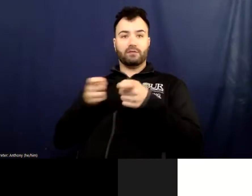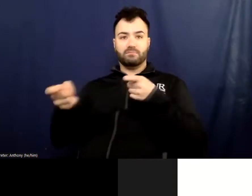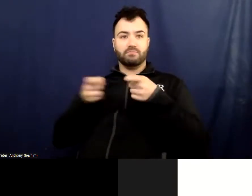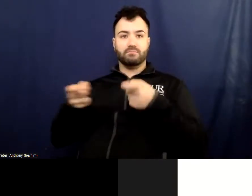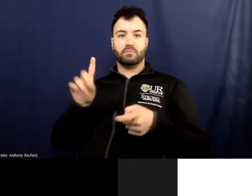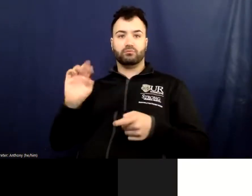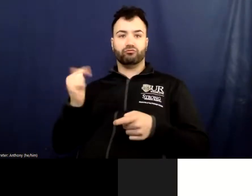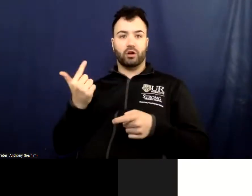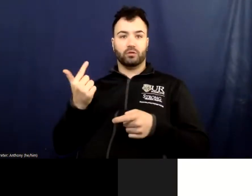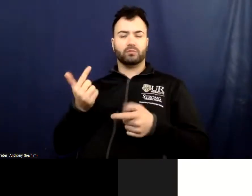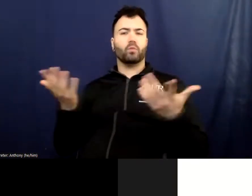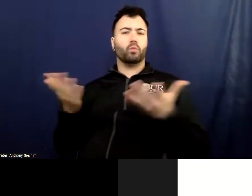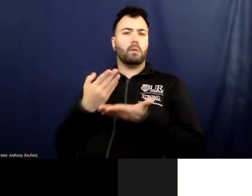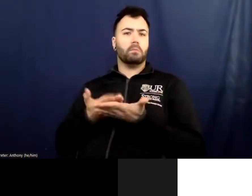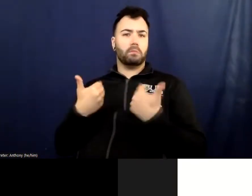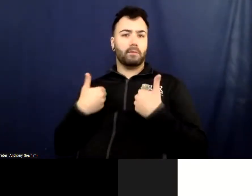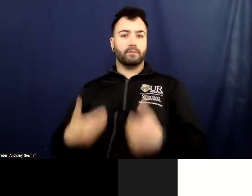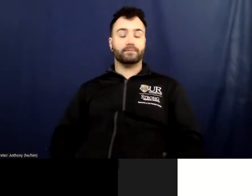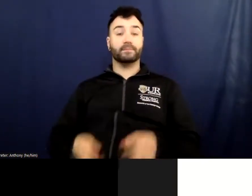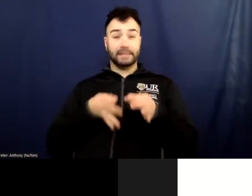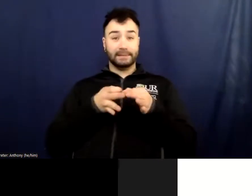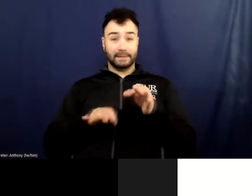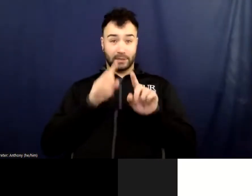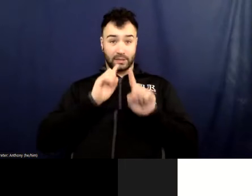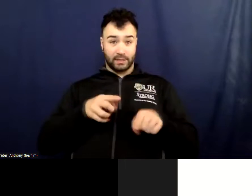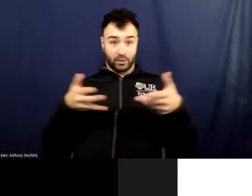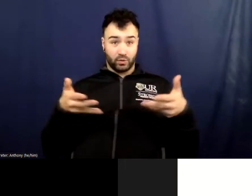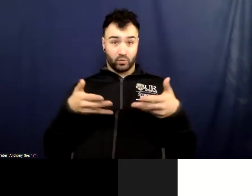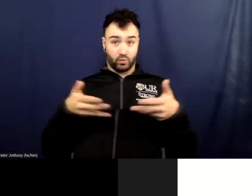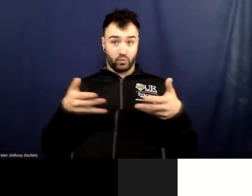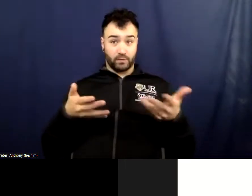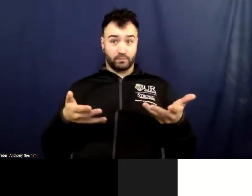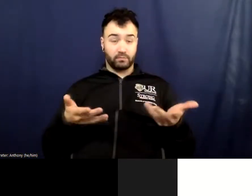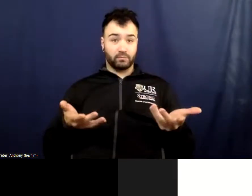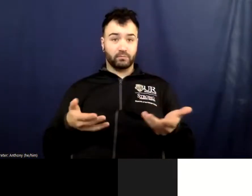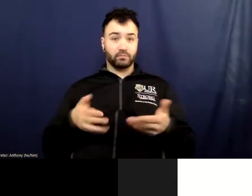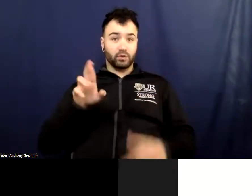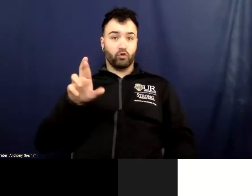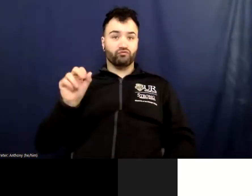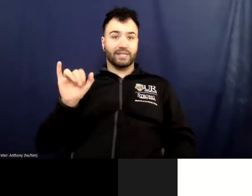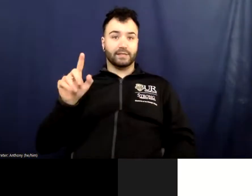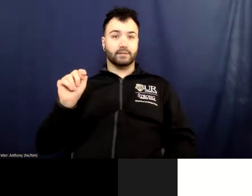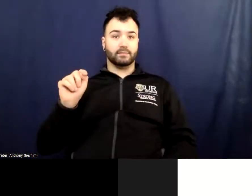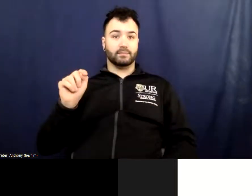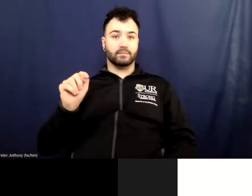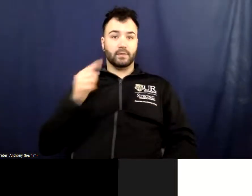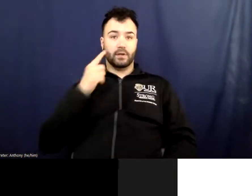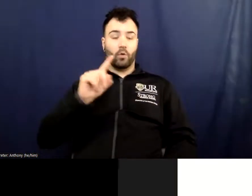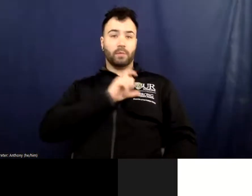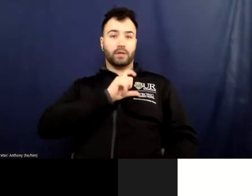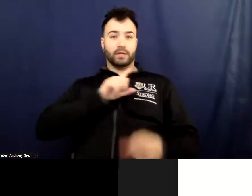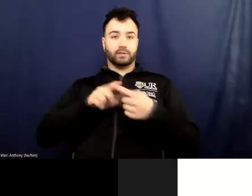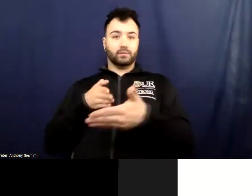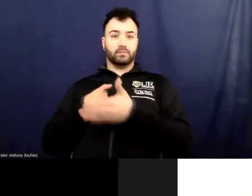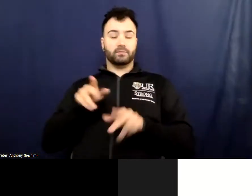that in a simple version by saying, well, it's racism, but it's more than just any form of